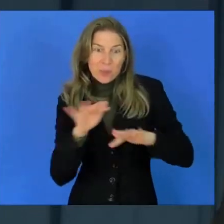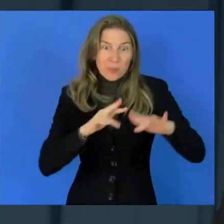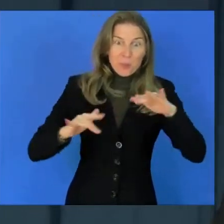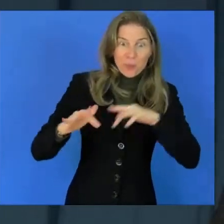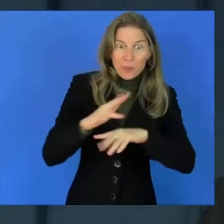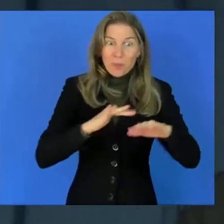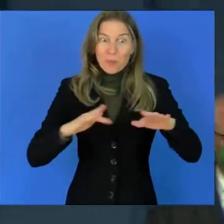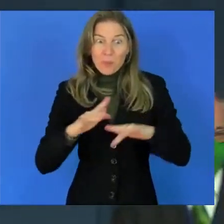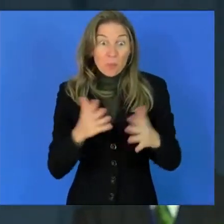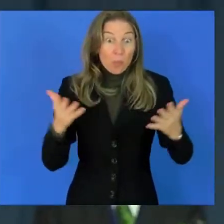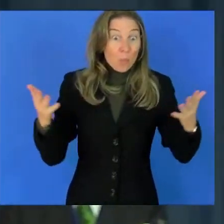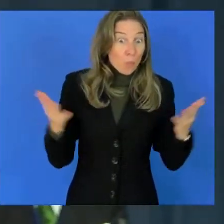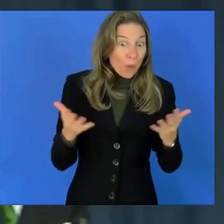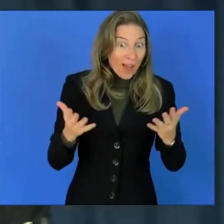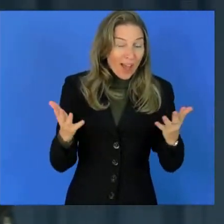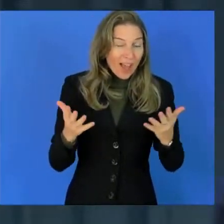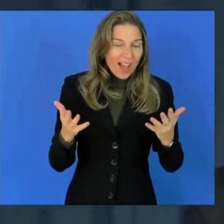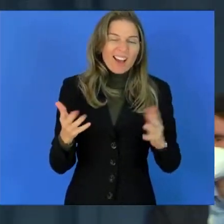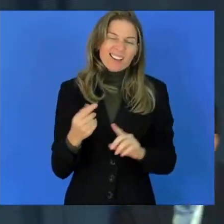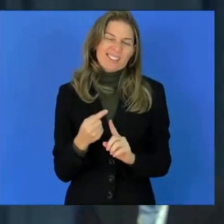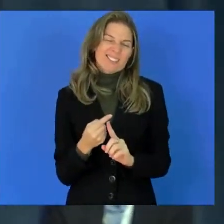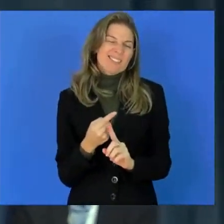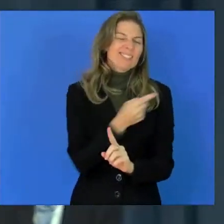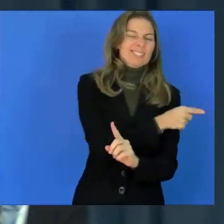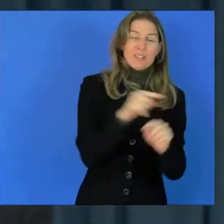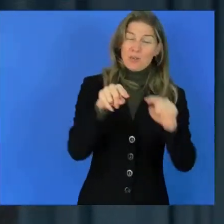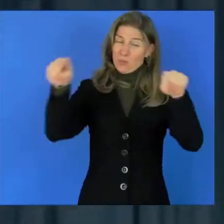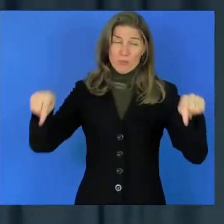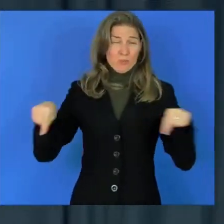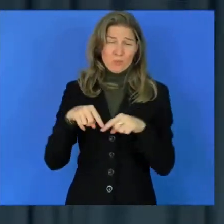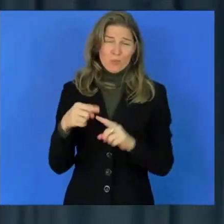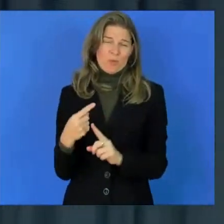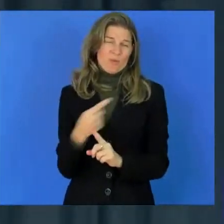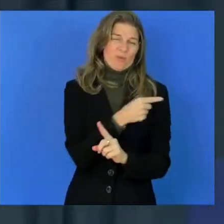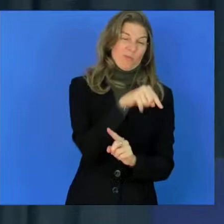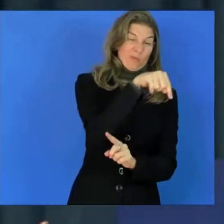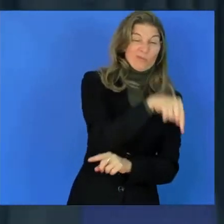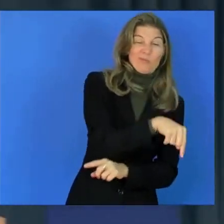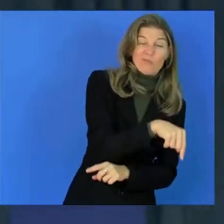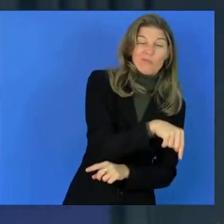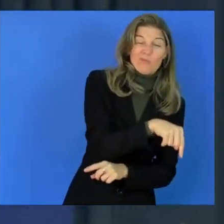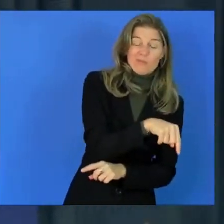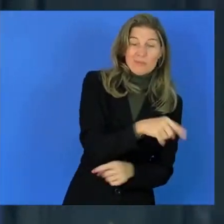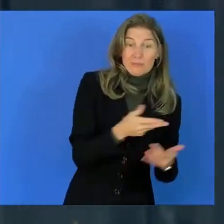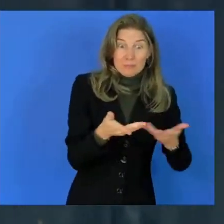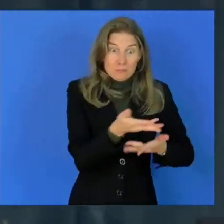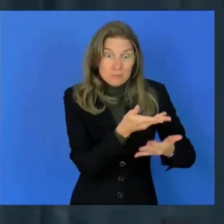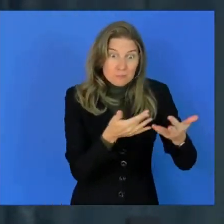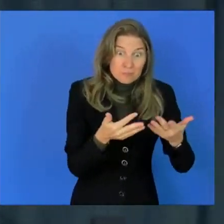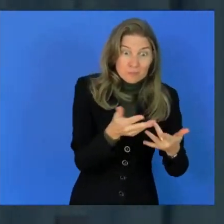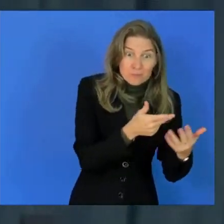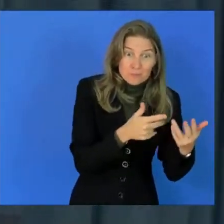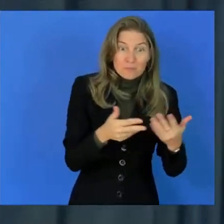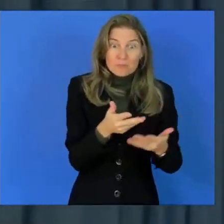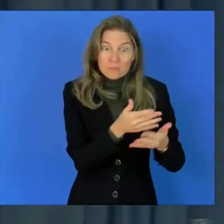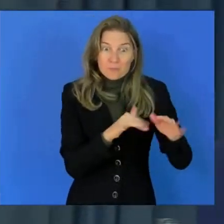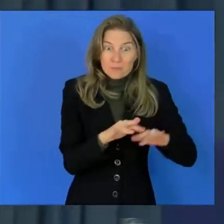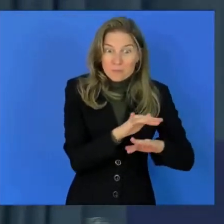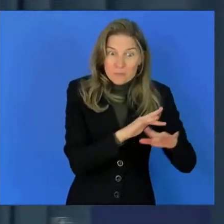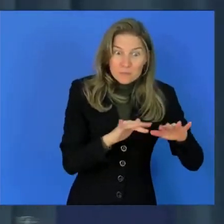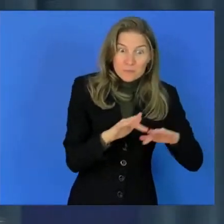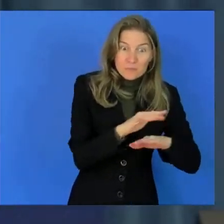that happen outside this room. It happens downstairs. If any of you are lurking around upstairs, you shall